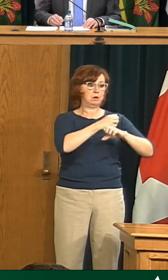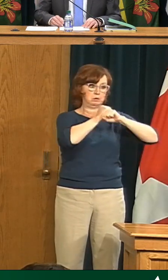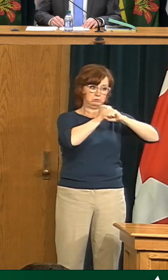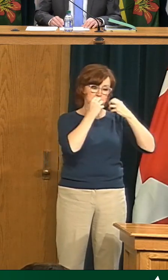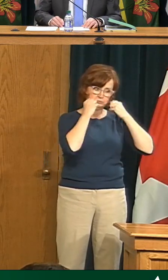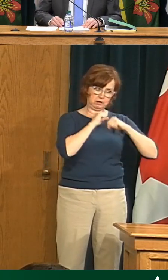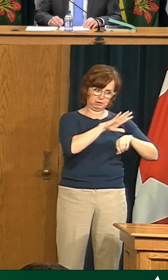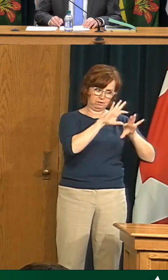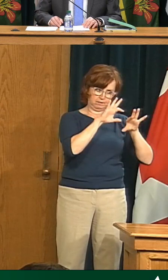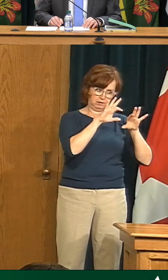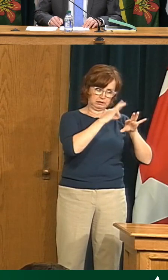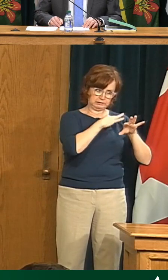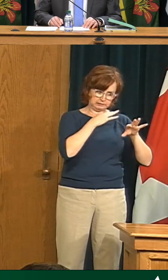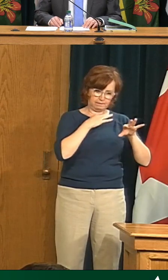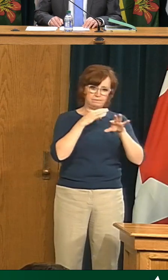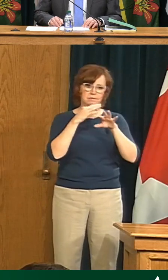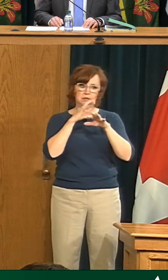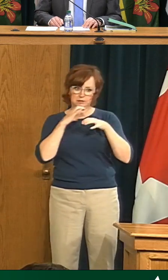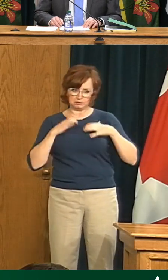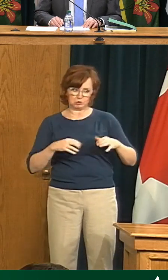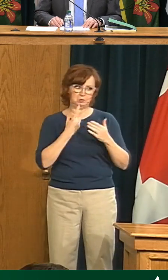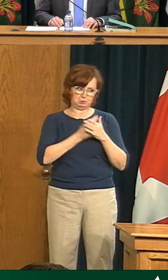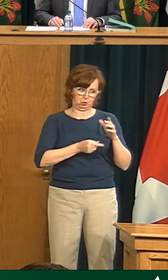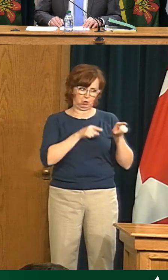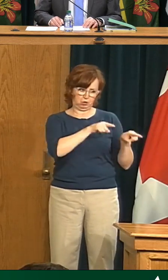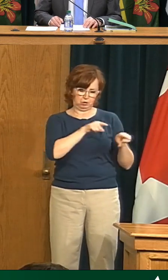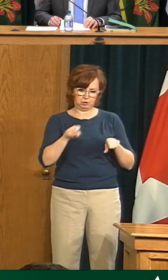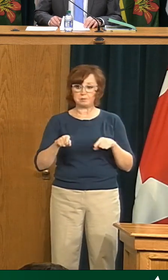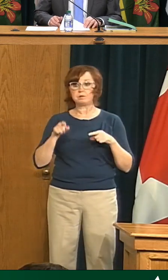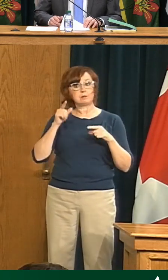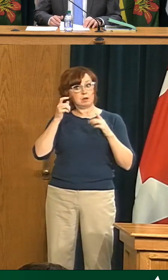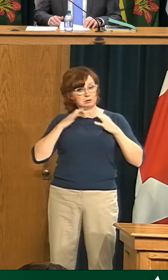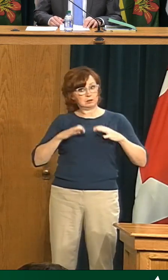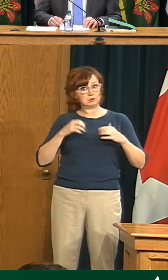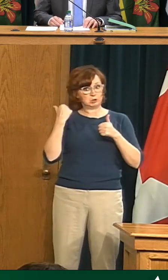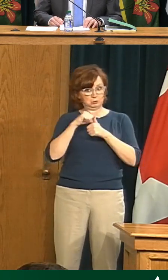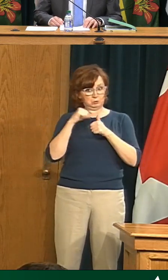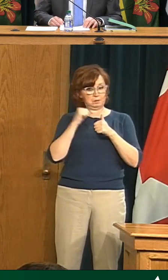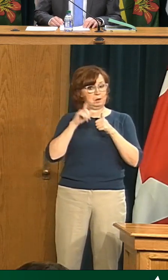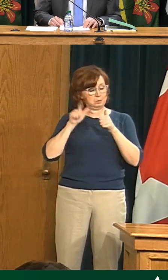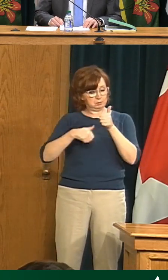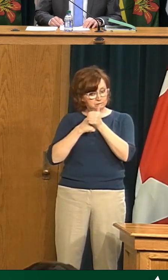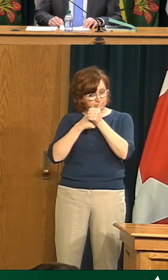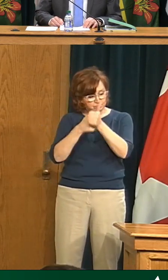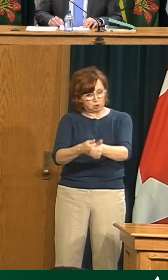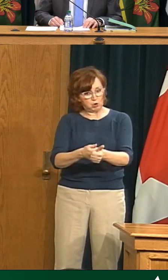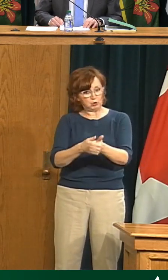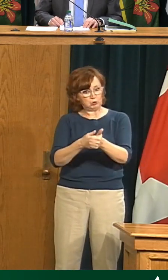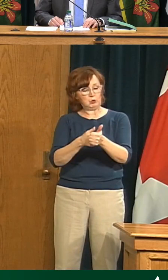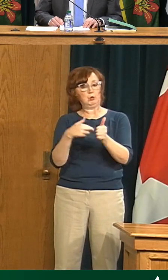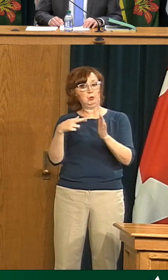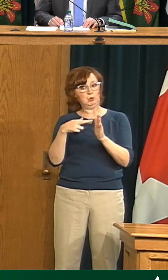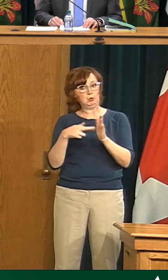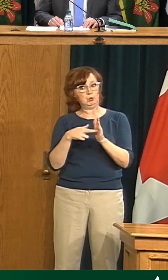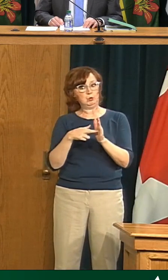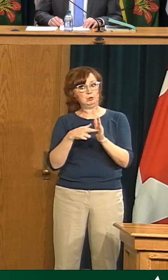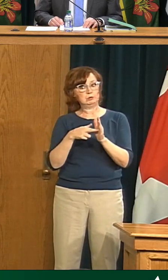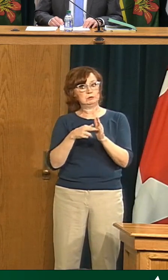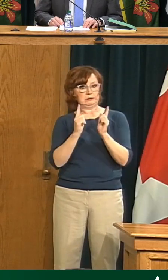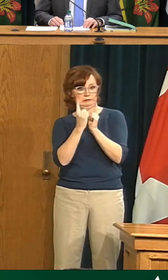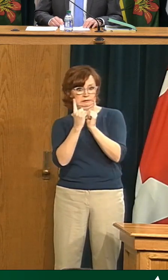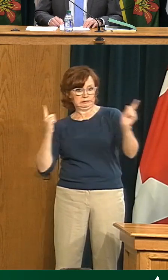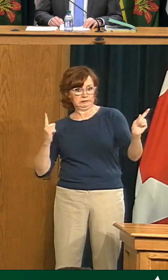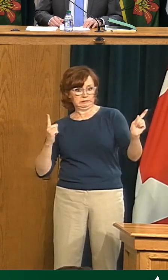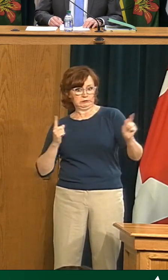well as their customers. And customers will be expected to follow the physical distancing rules, and